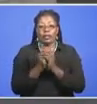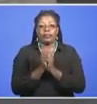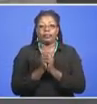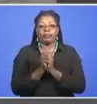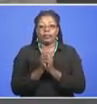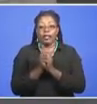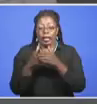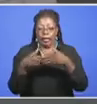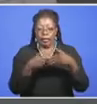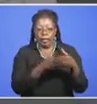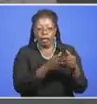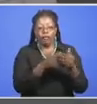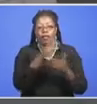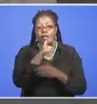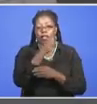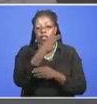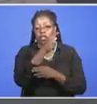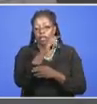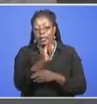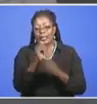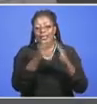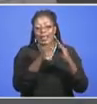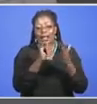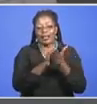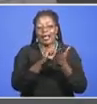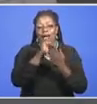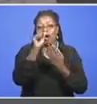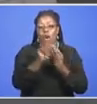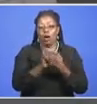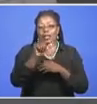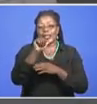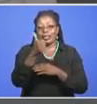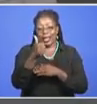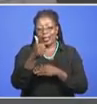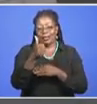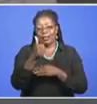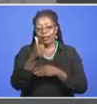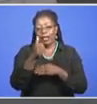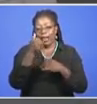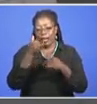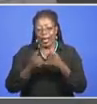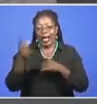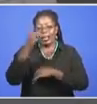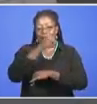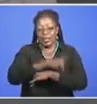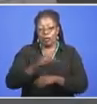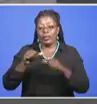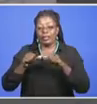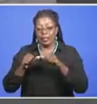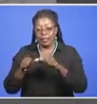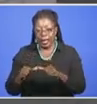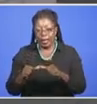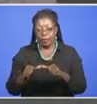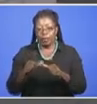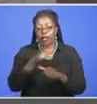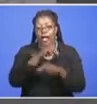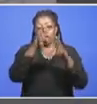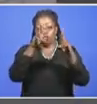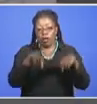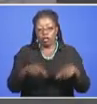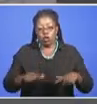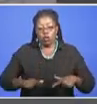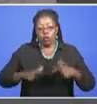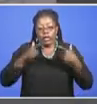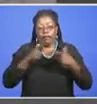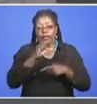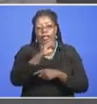Shanty Town Committee is adamant that that August 10 deadline will stand and insists that residents that reside in those shanty